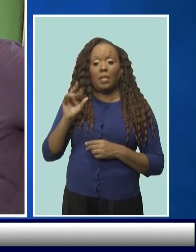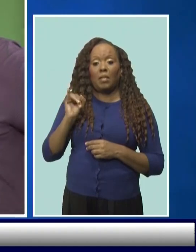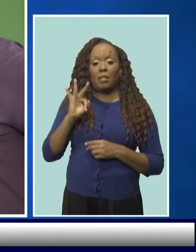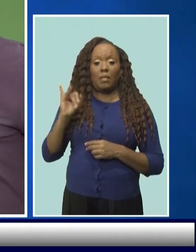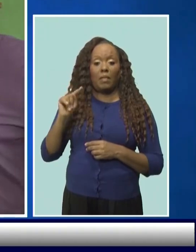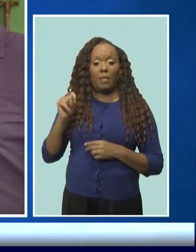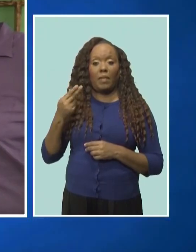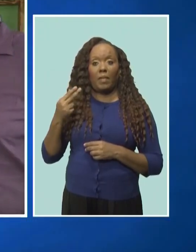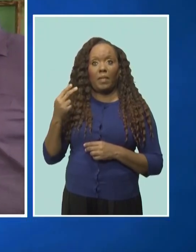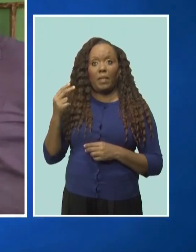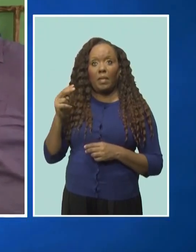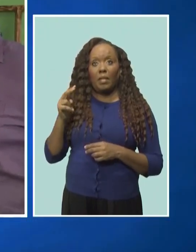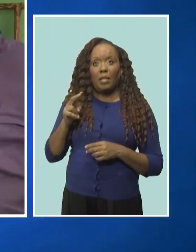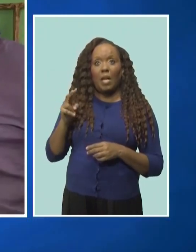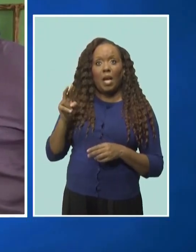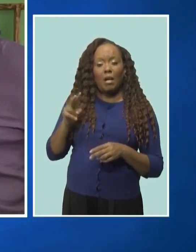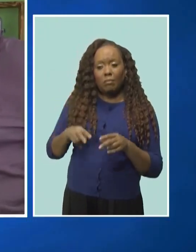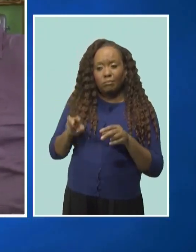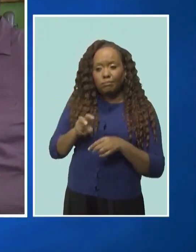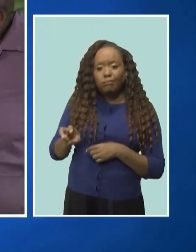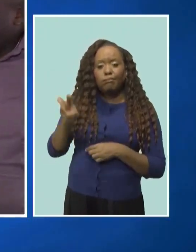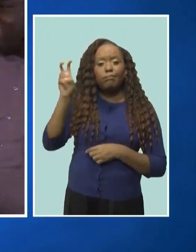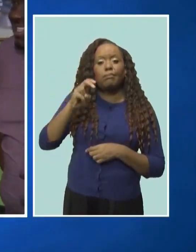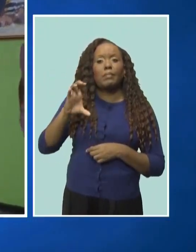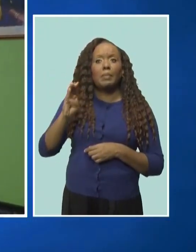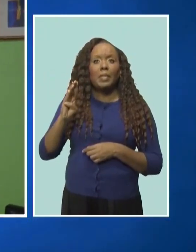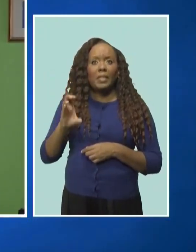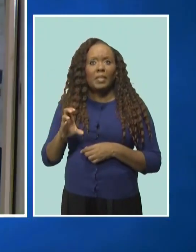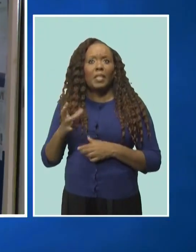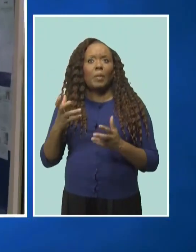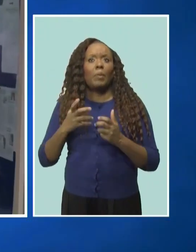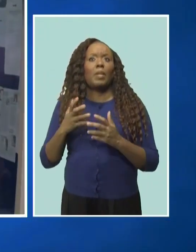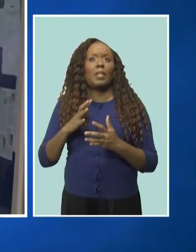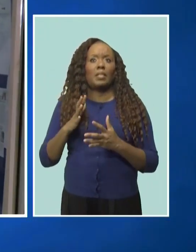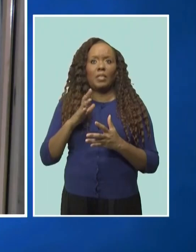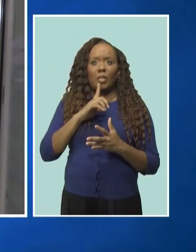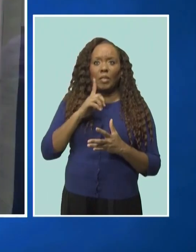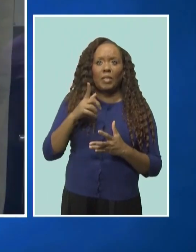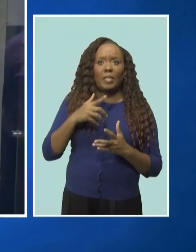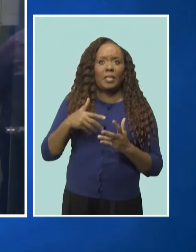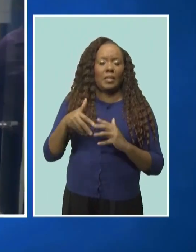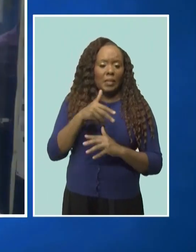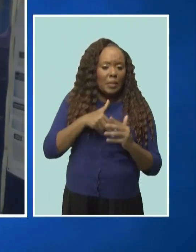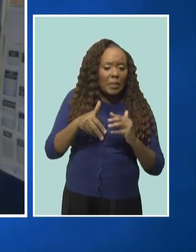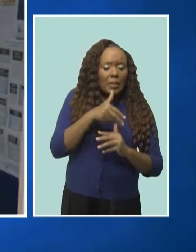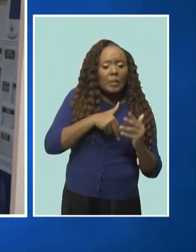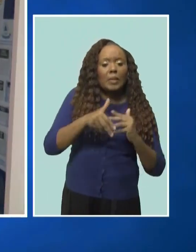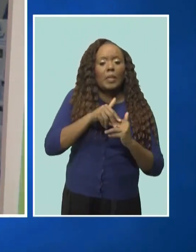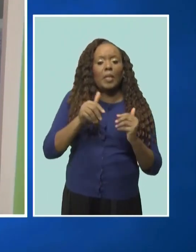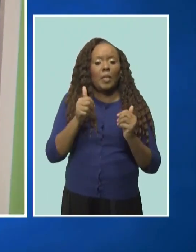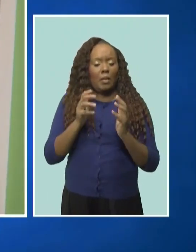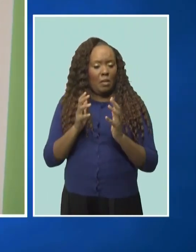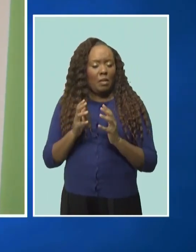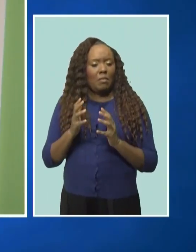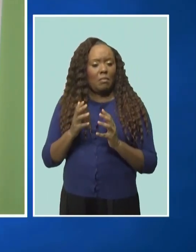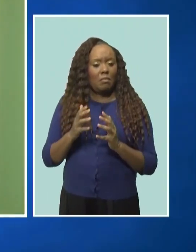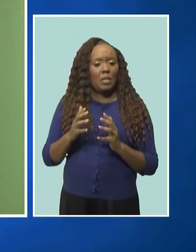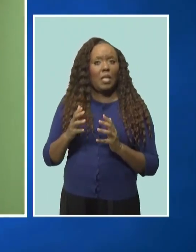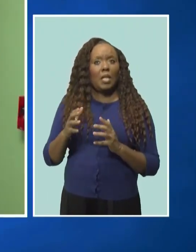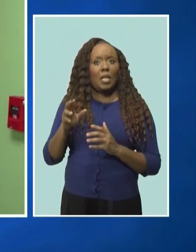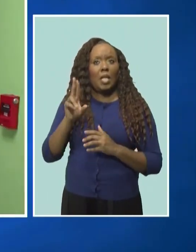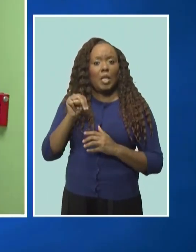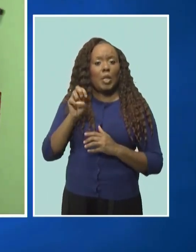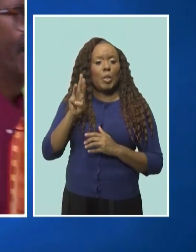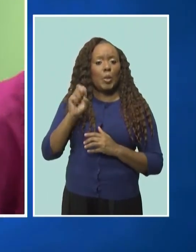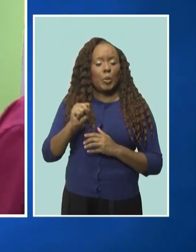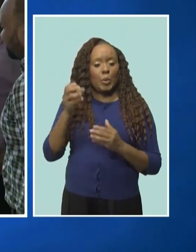CBC, part of his introduction to the media. He is greeted by acting executive producer of the News and Current Affairs Department, Andrew